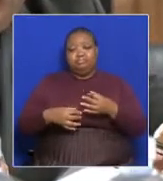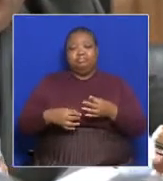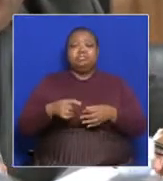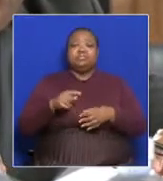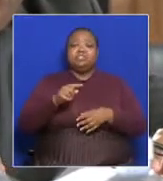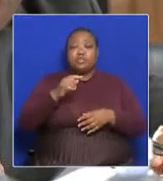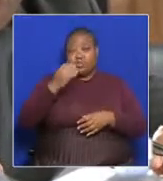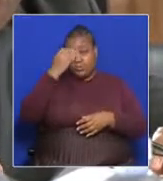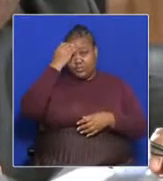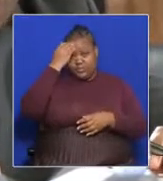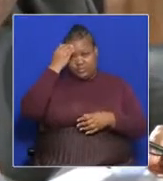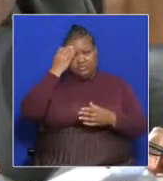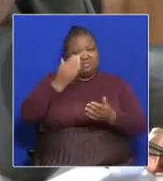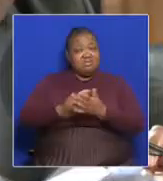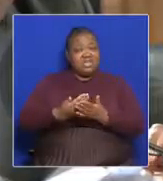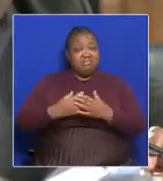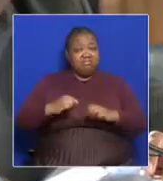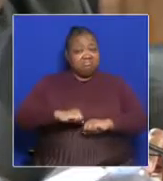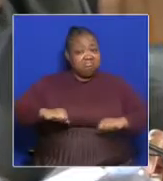had space.